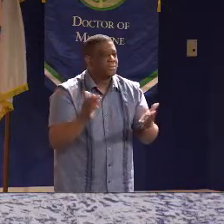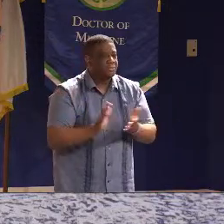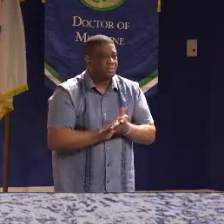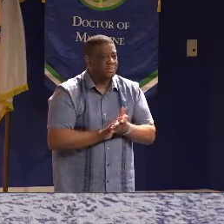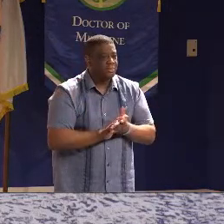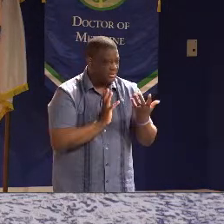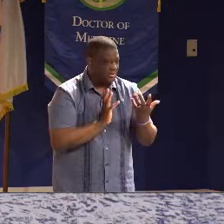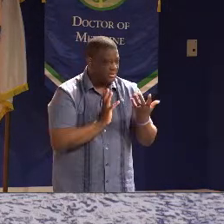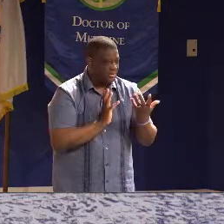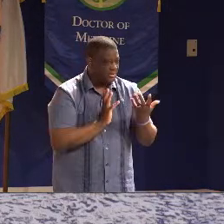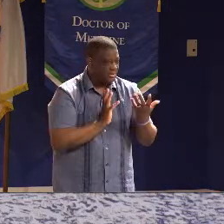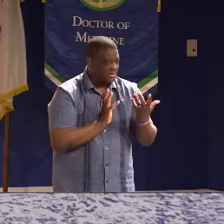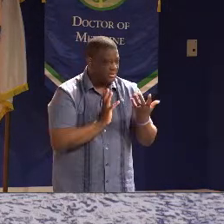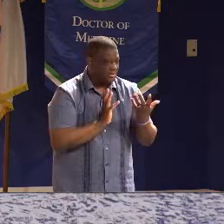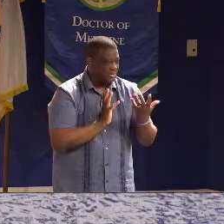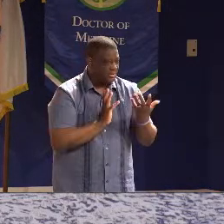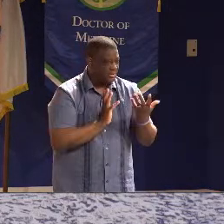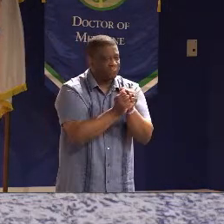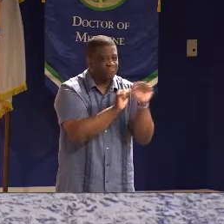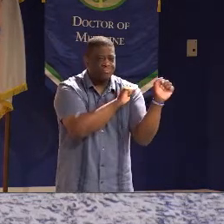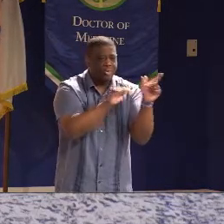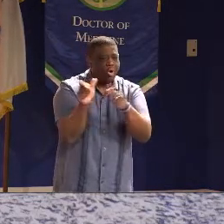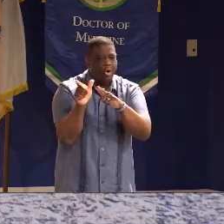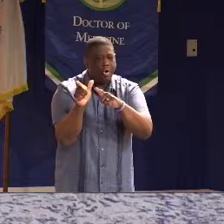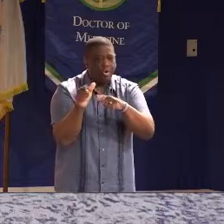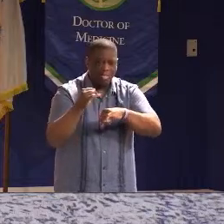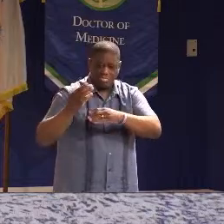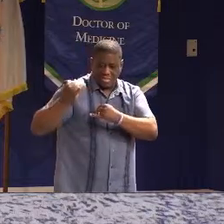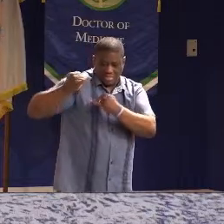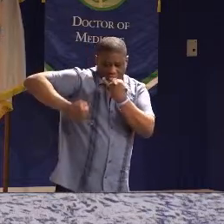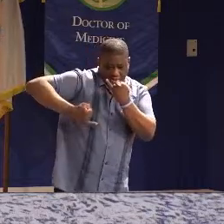culmination of all of the late nights,